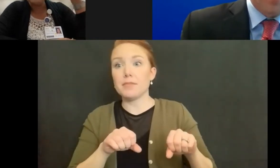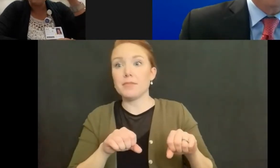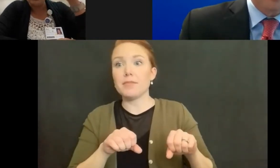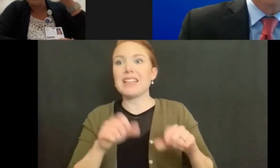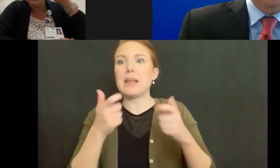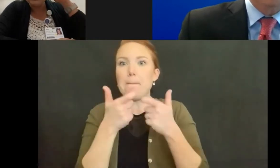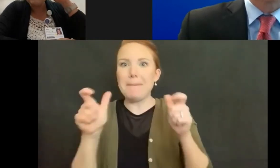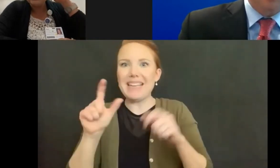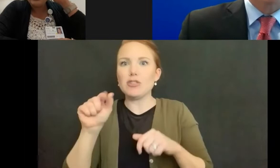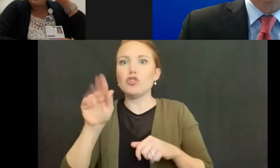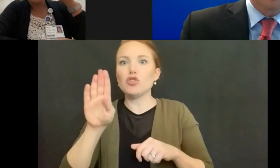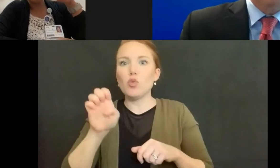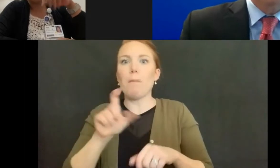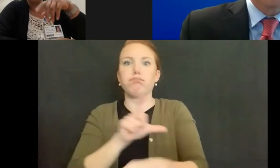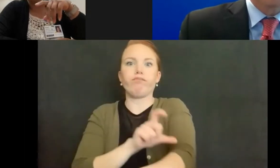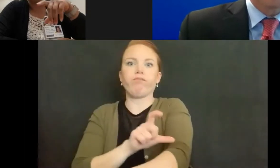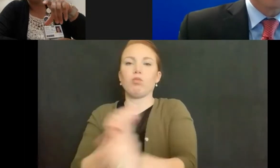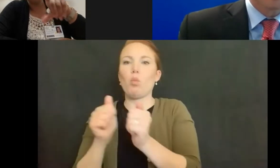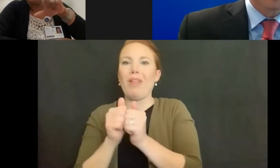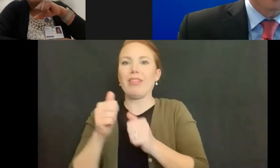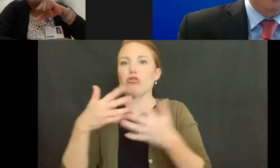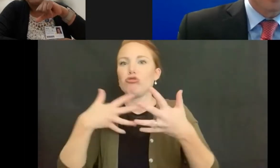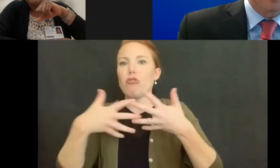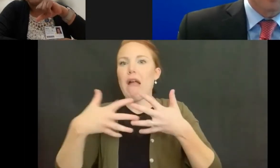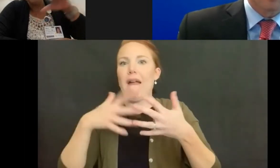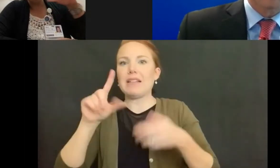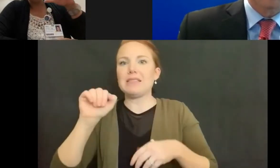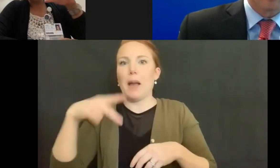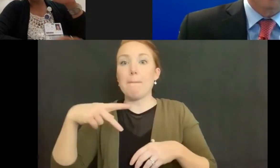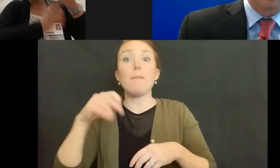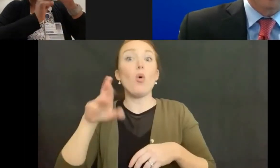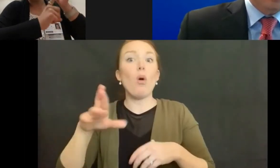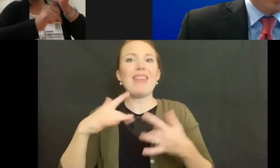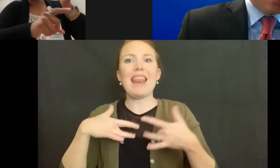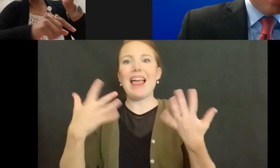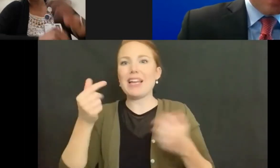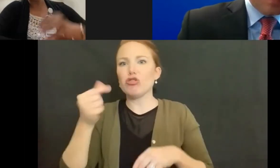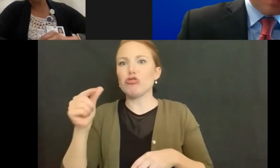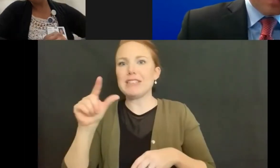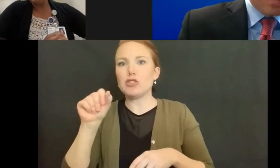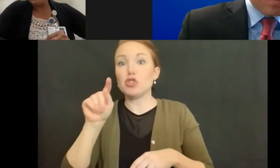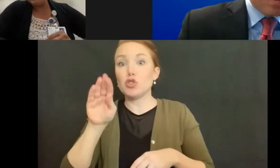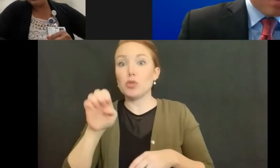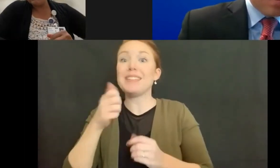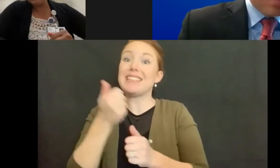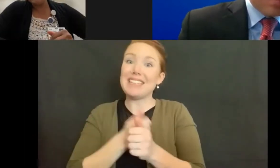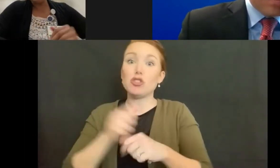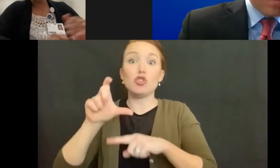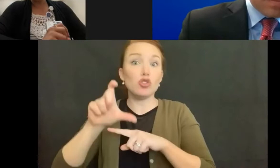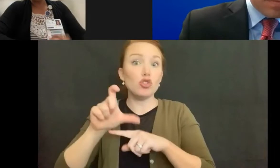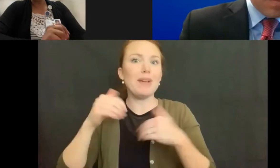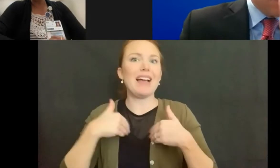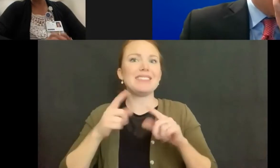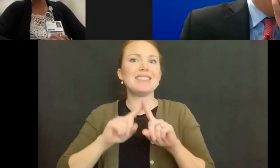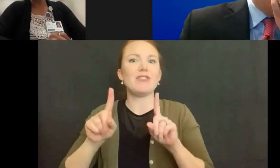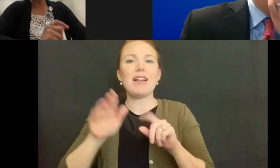with the red top on it, and also the light green tube. Now each tube has a different additives.